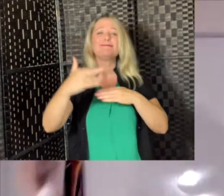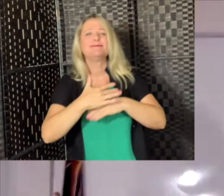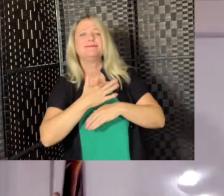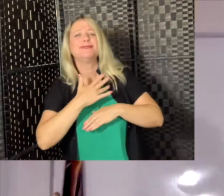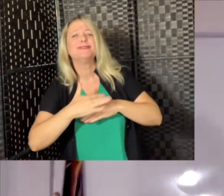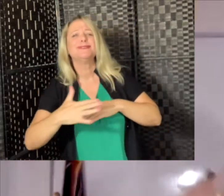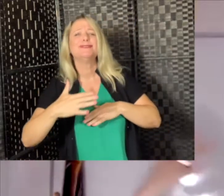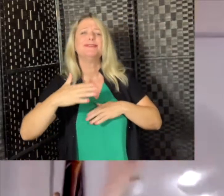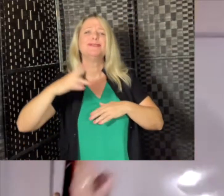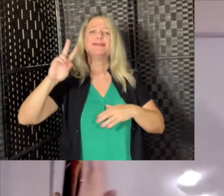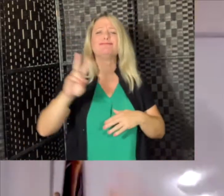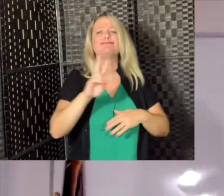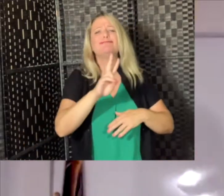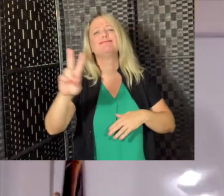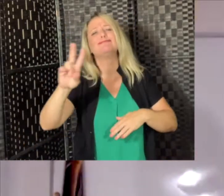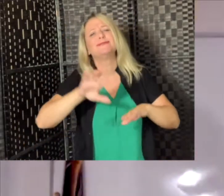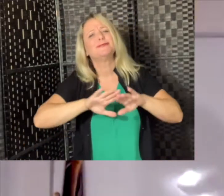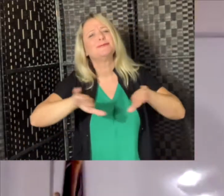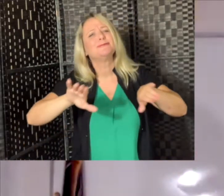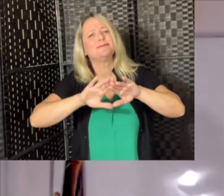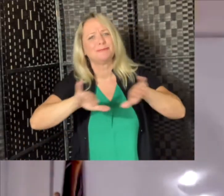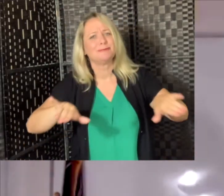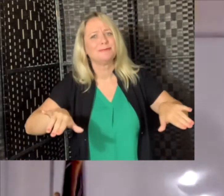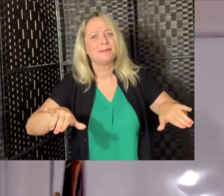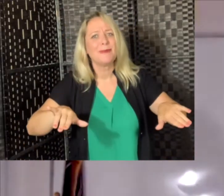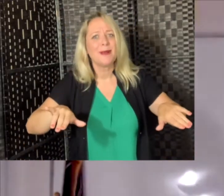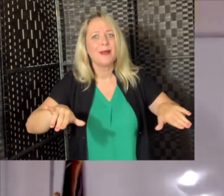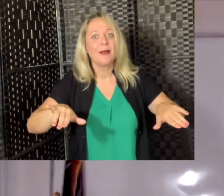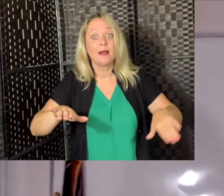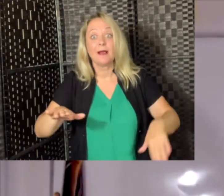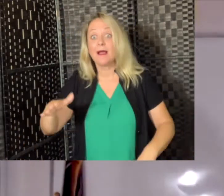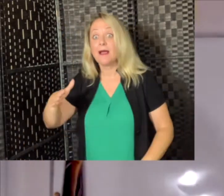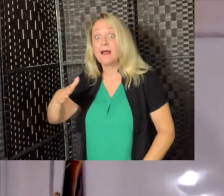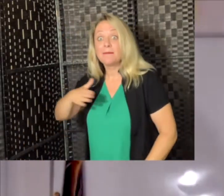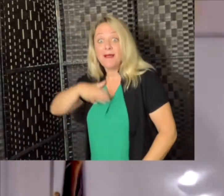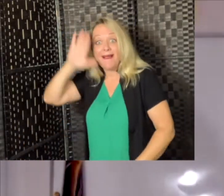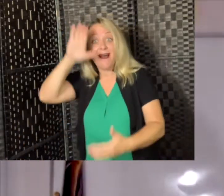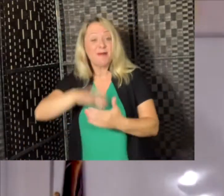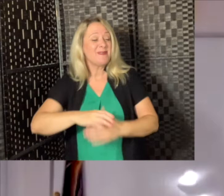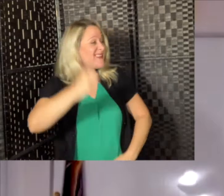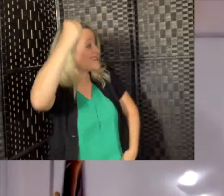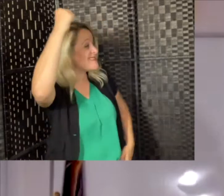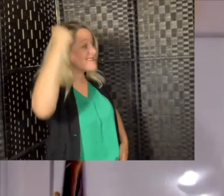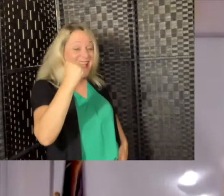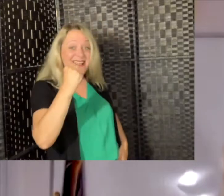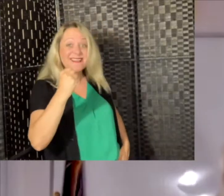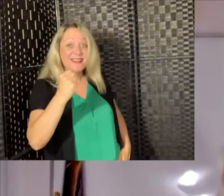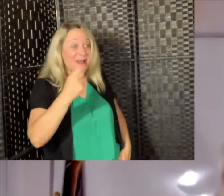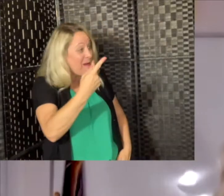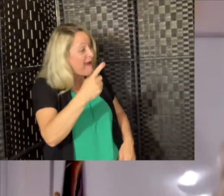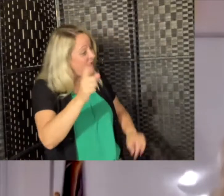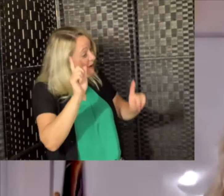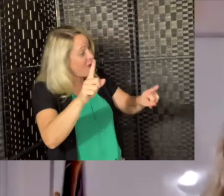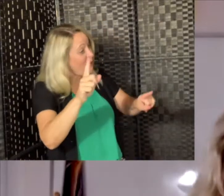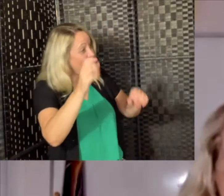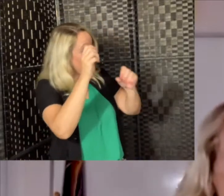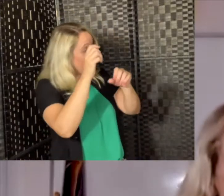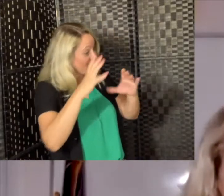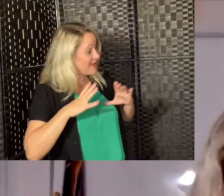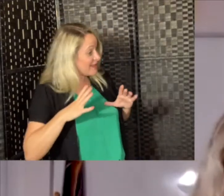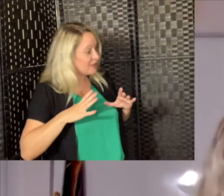walking, swimming, all of that. He goes, great, let's go on vacation. And he has a picture